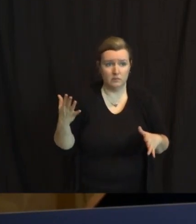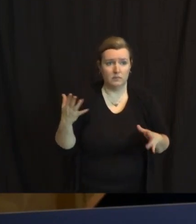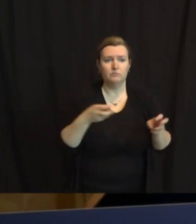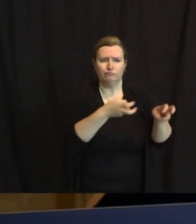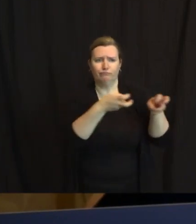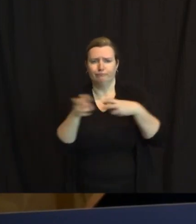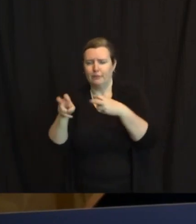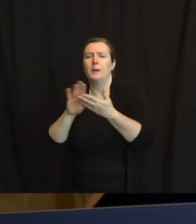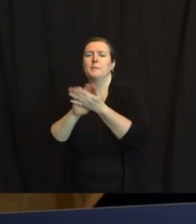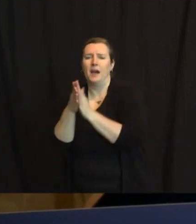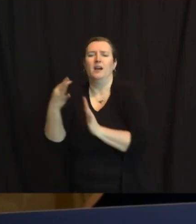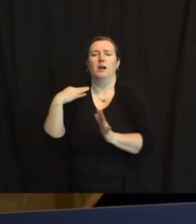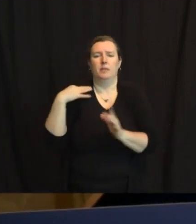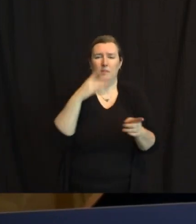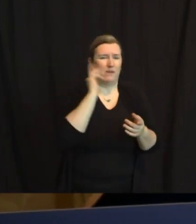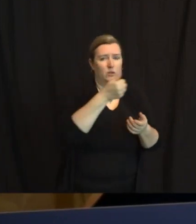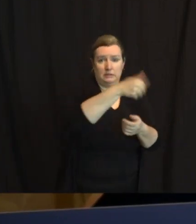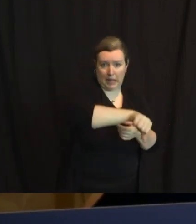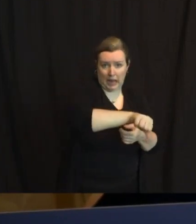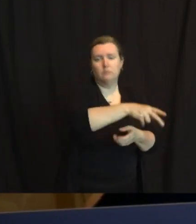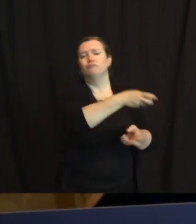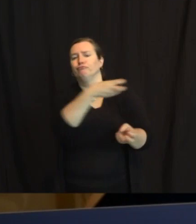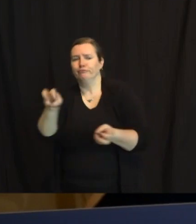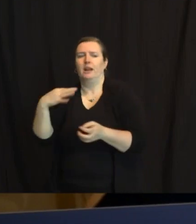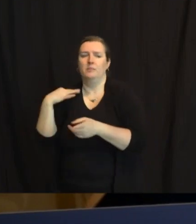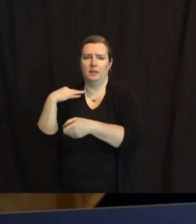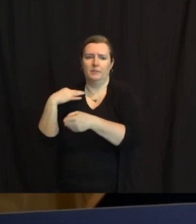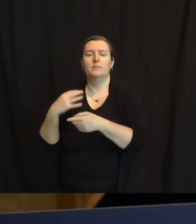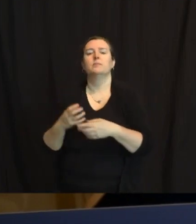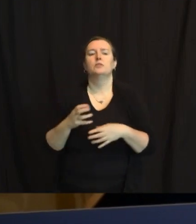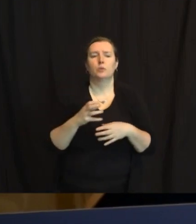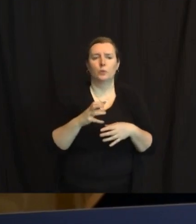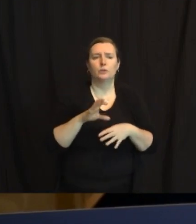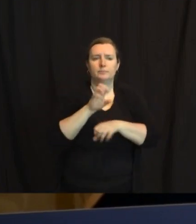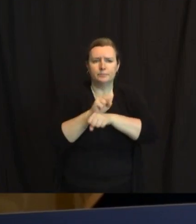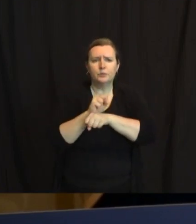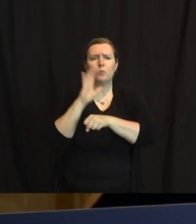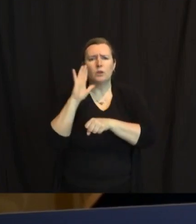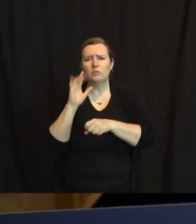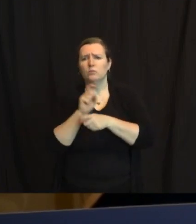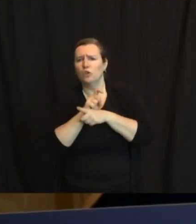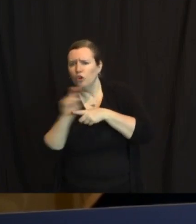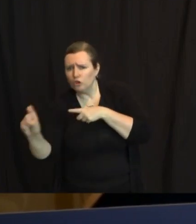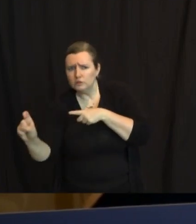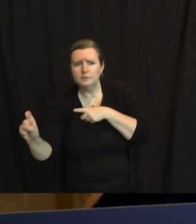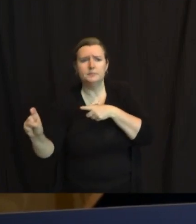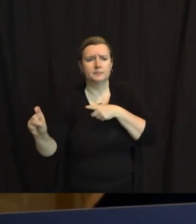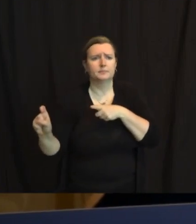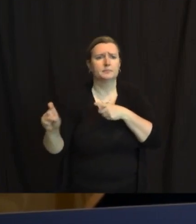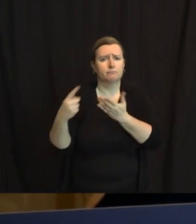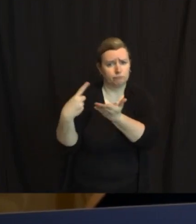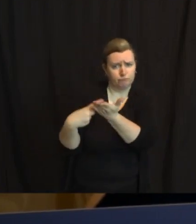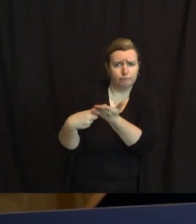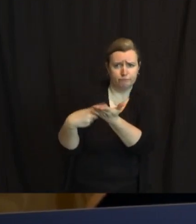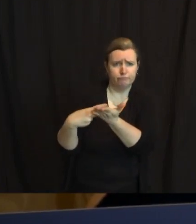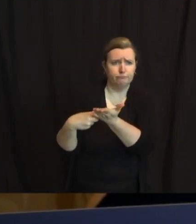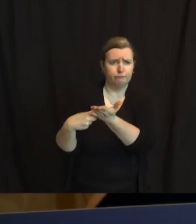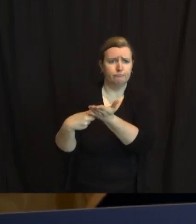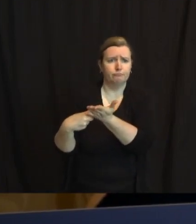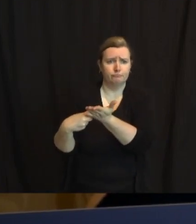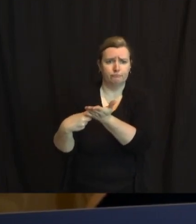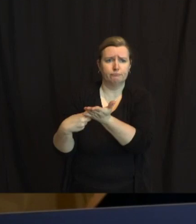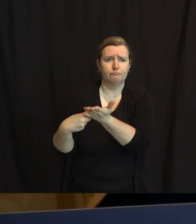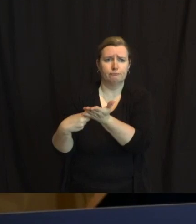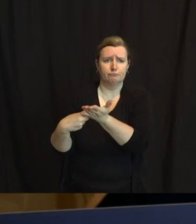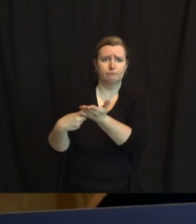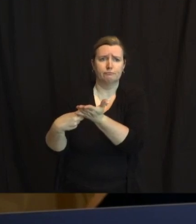So folks who actually need appointments over the phone to talk about their earnings and to verify information, who are getting scheduled for, like I said, June and